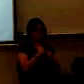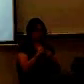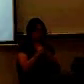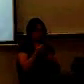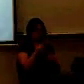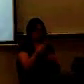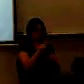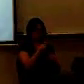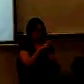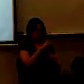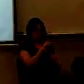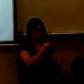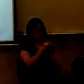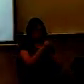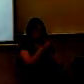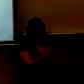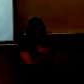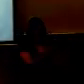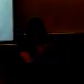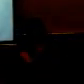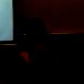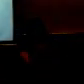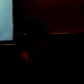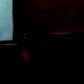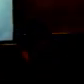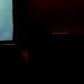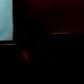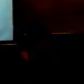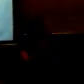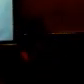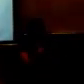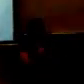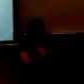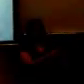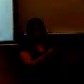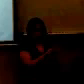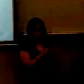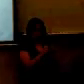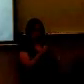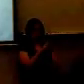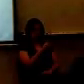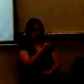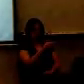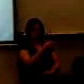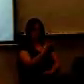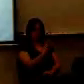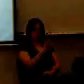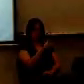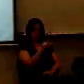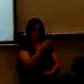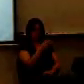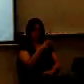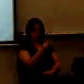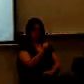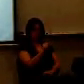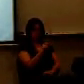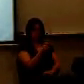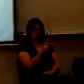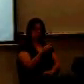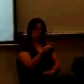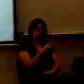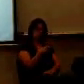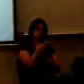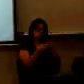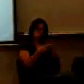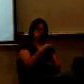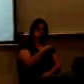essentially heterotrophs and autotrophs. And they're also, along with the dinoflagellates, mesokaryotic in that they